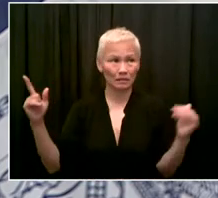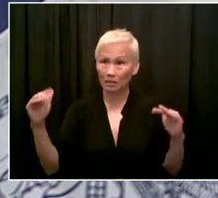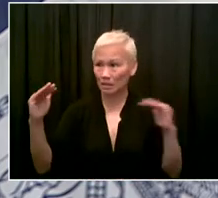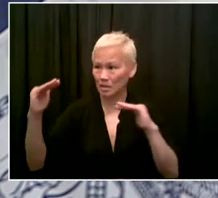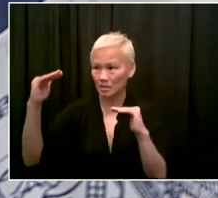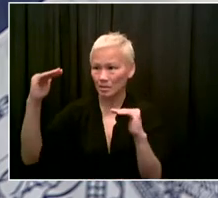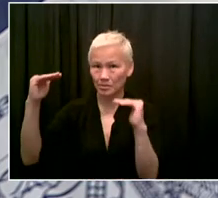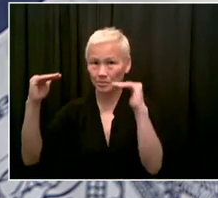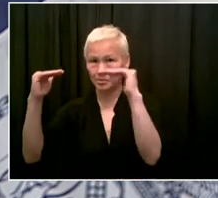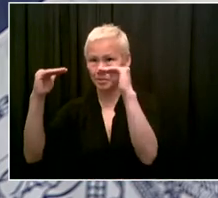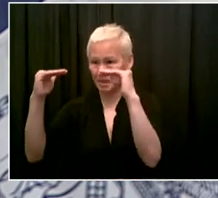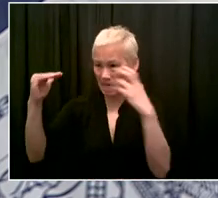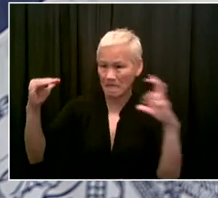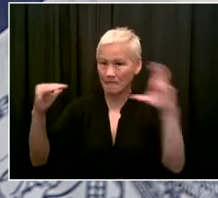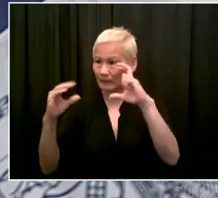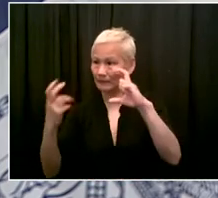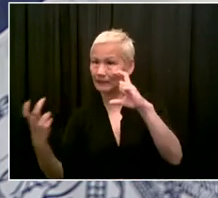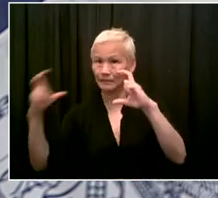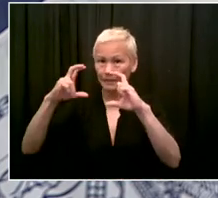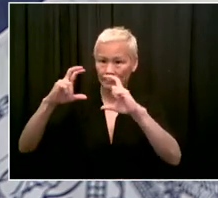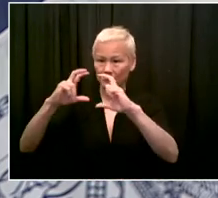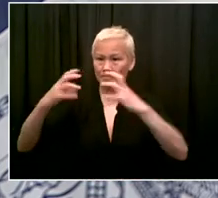PACs pouring a lot of money